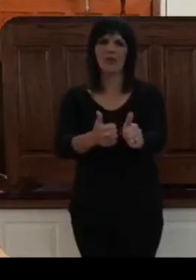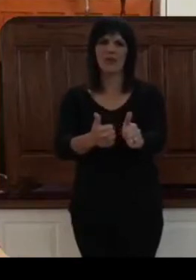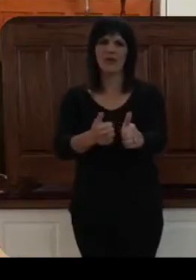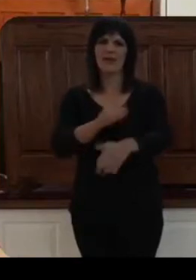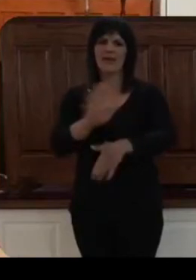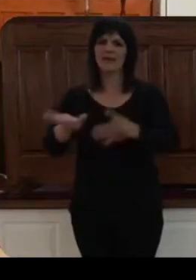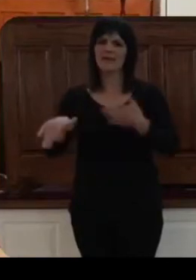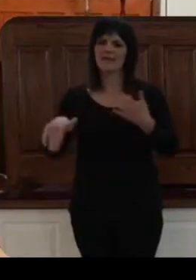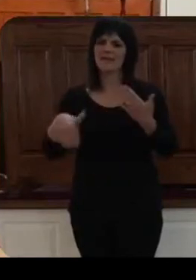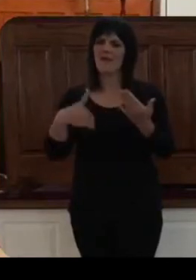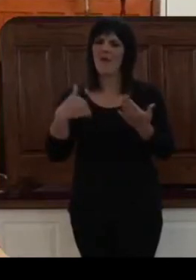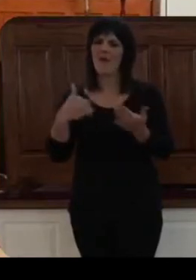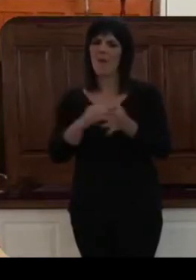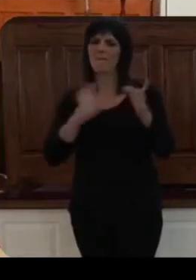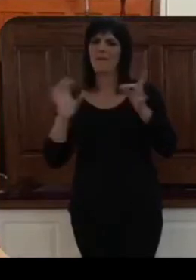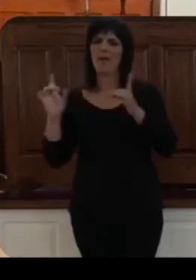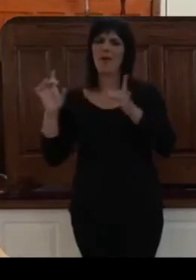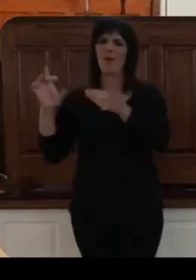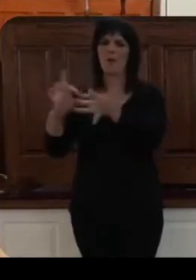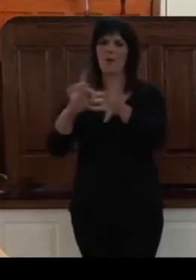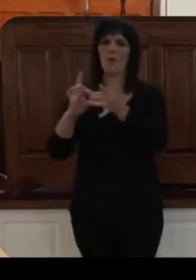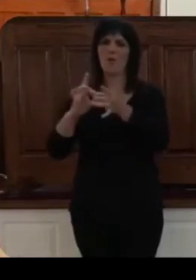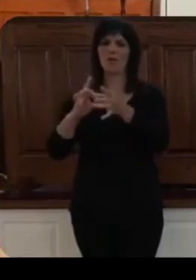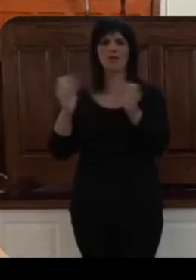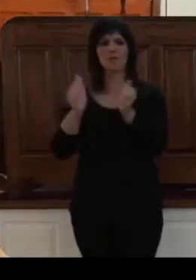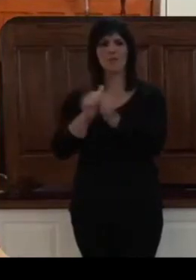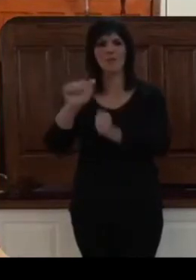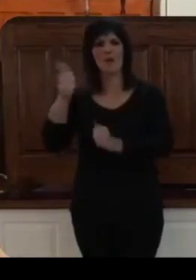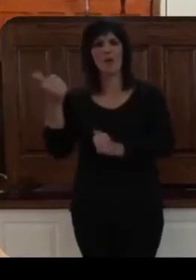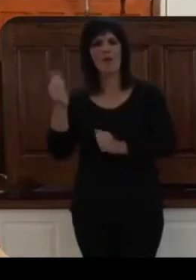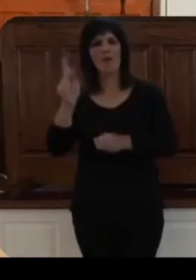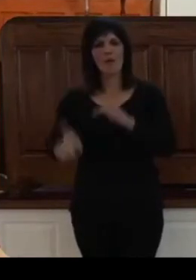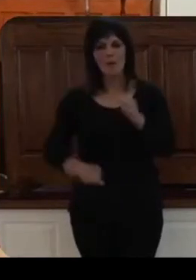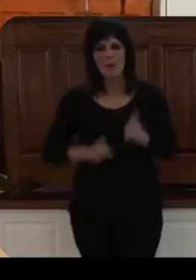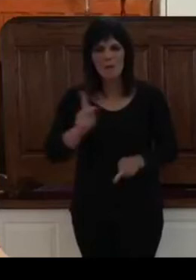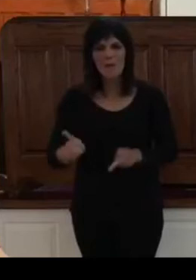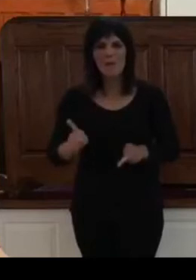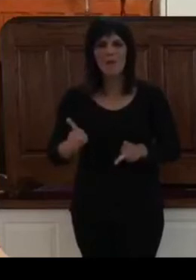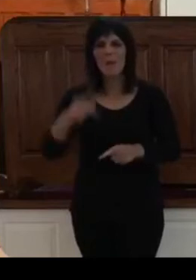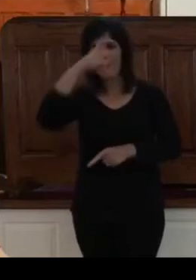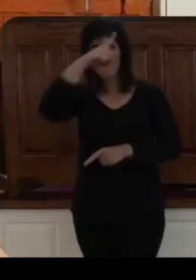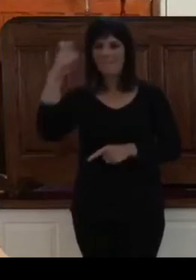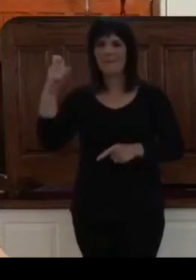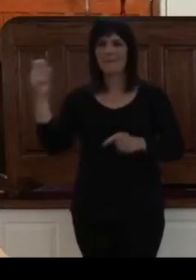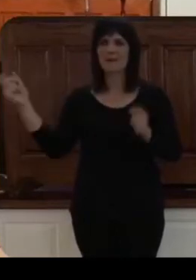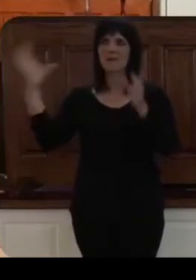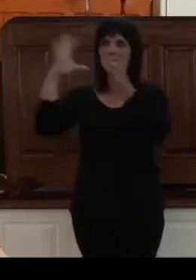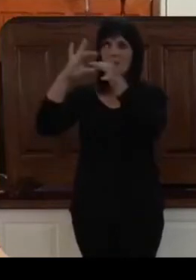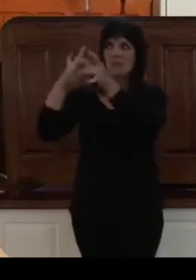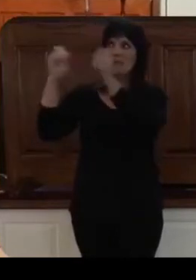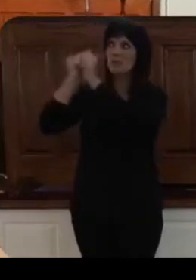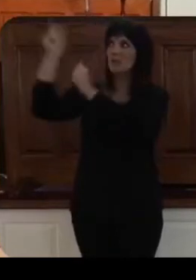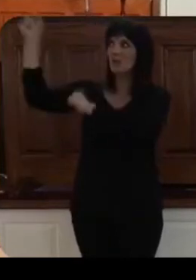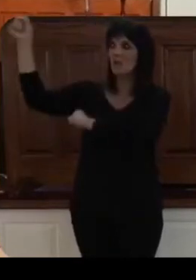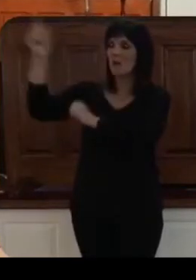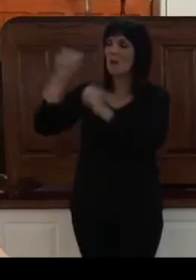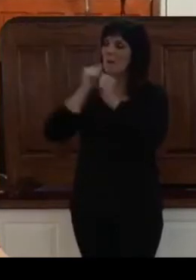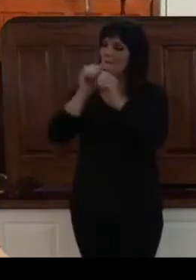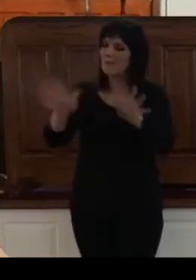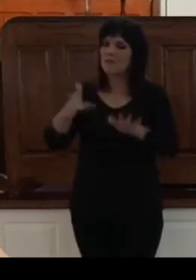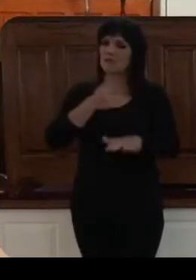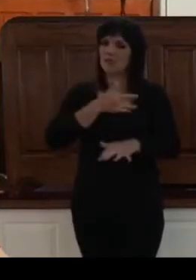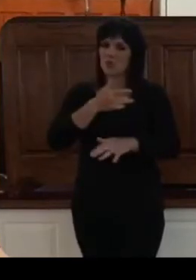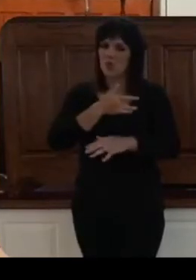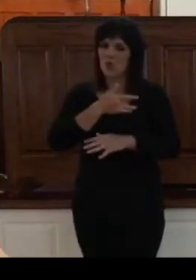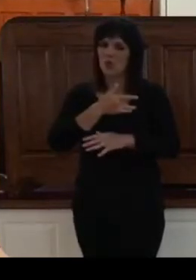relationships. Relationships we have with each other because the relationship we have with you. Bless our hearts, all of us today. Remove me from your word and